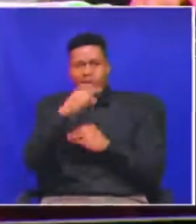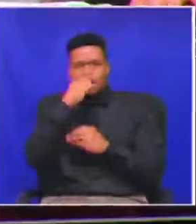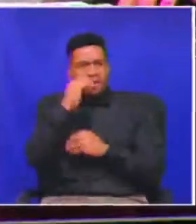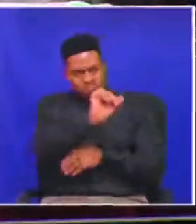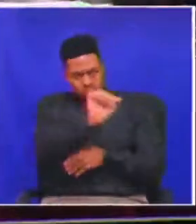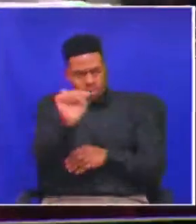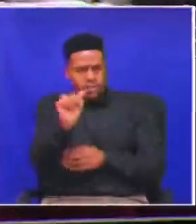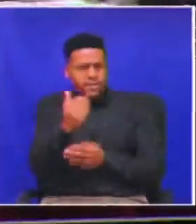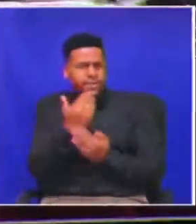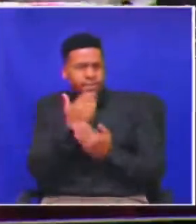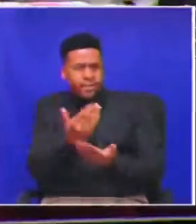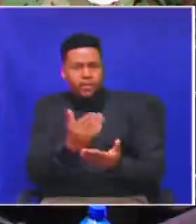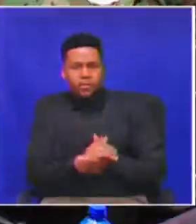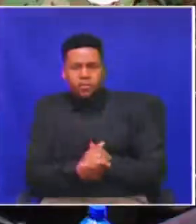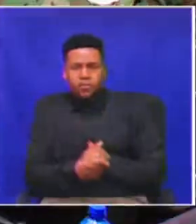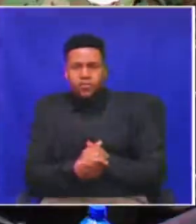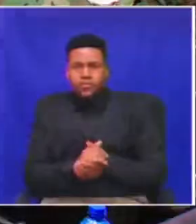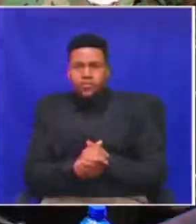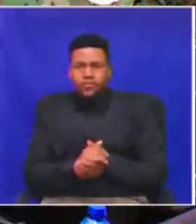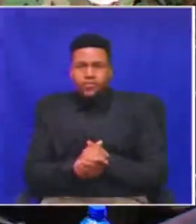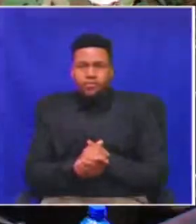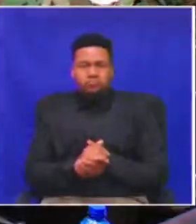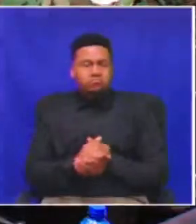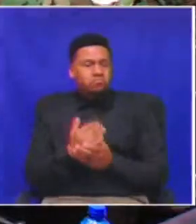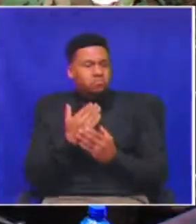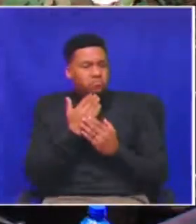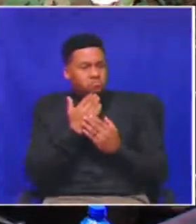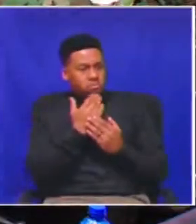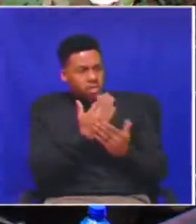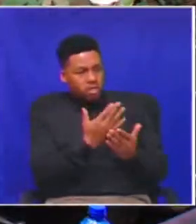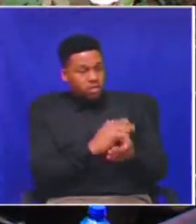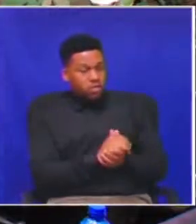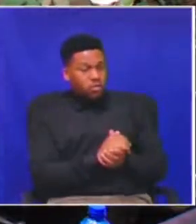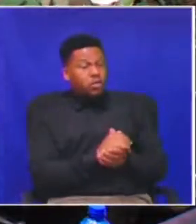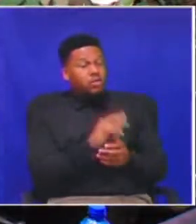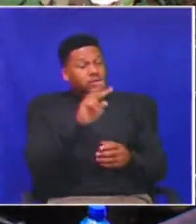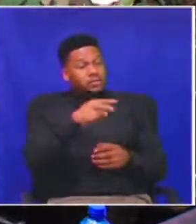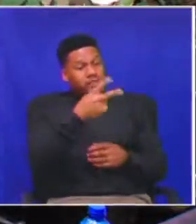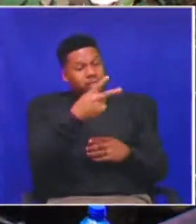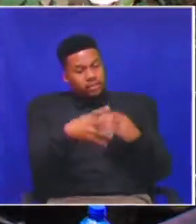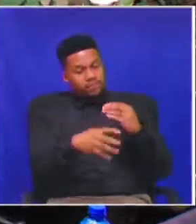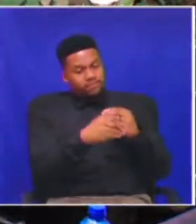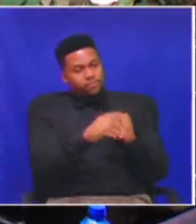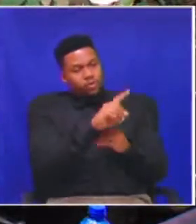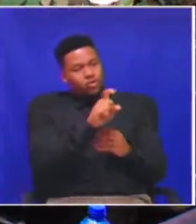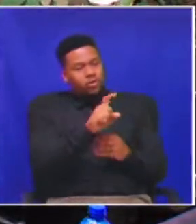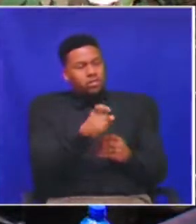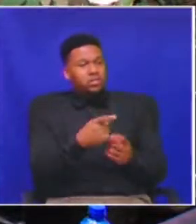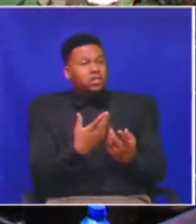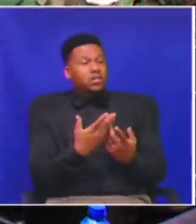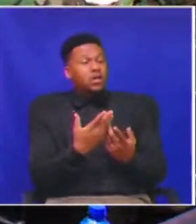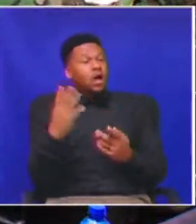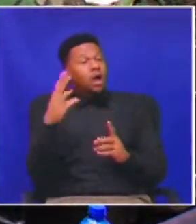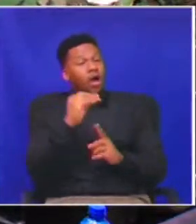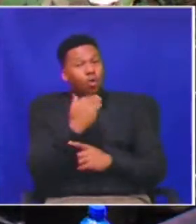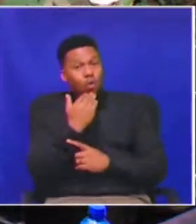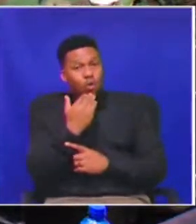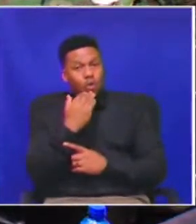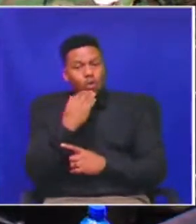Speaker. Thank you. The second supplementary question will be taken by Ms. S.P. Jama.